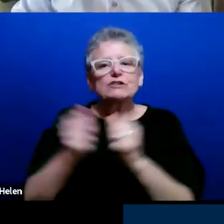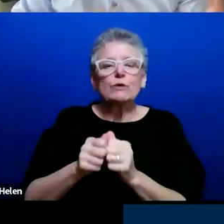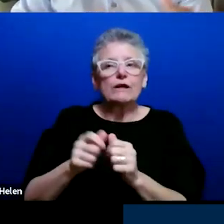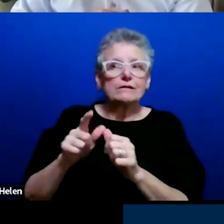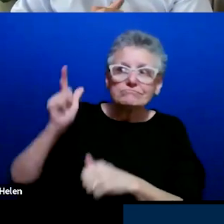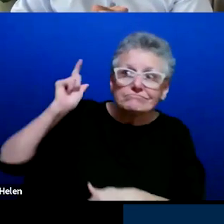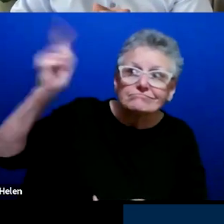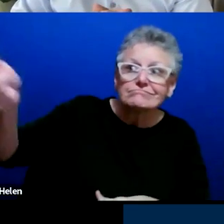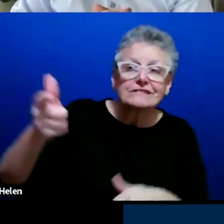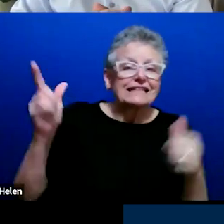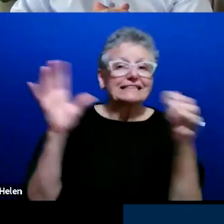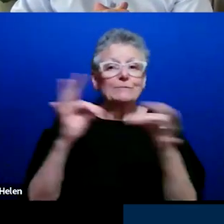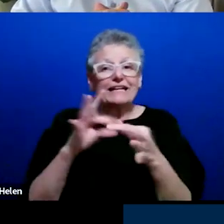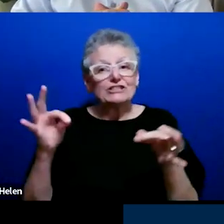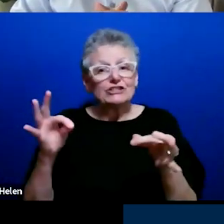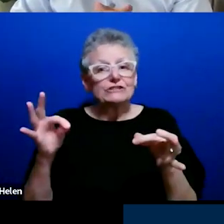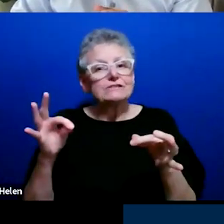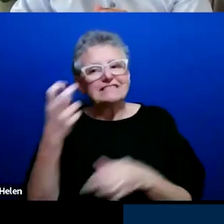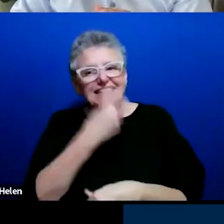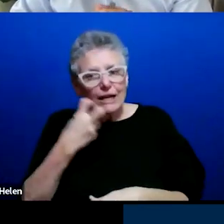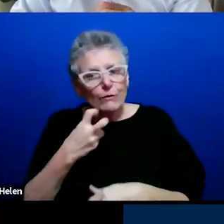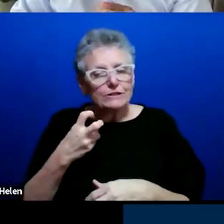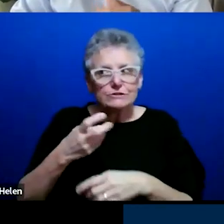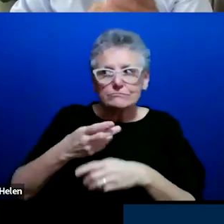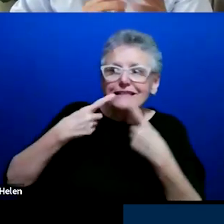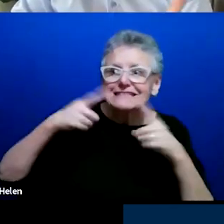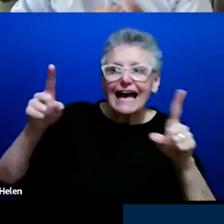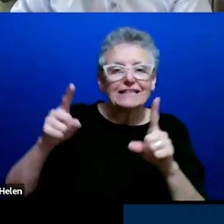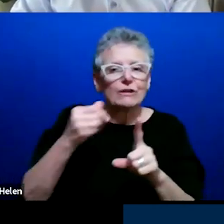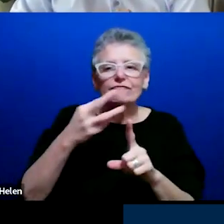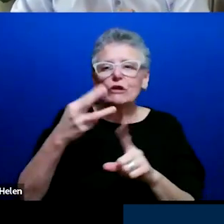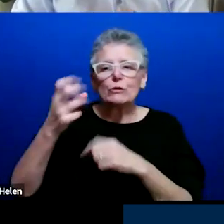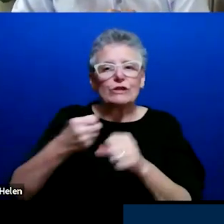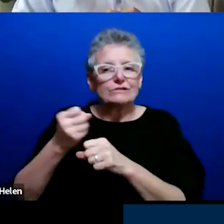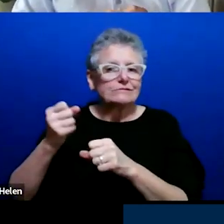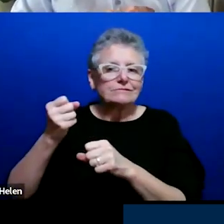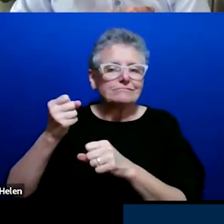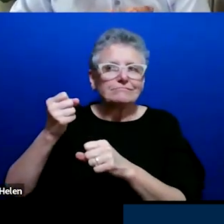decade later with just a few months of delay.